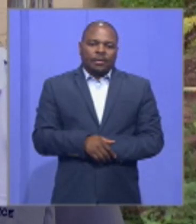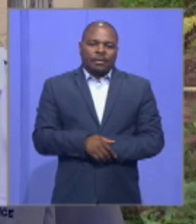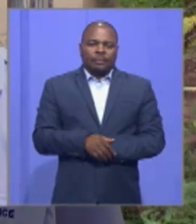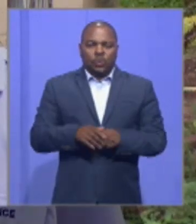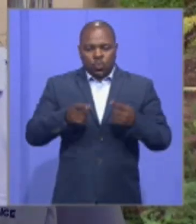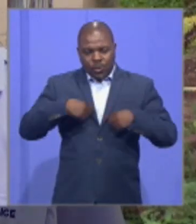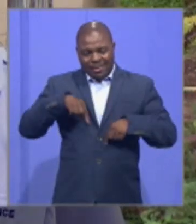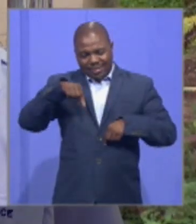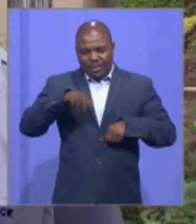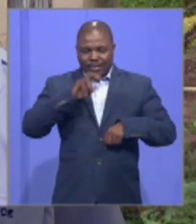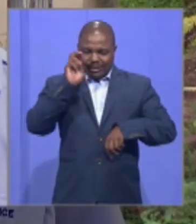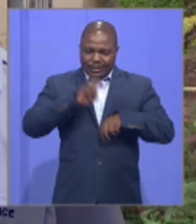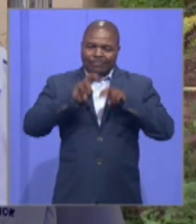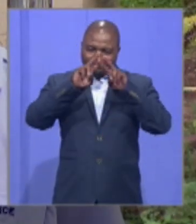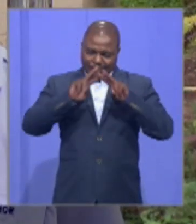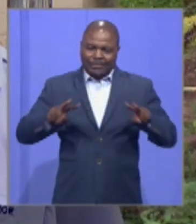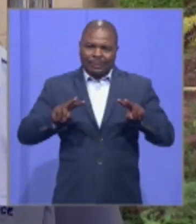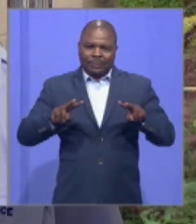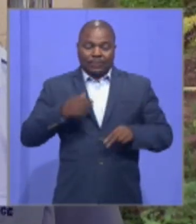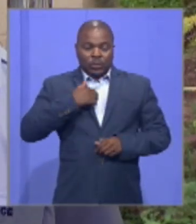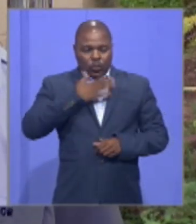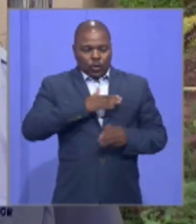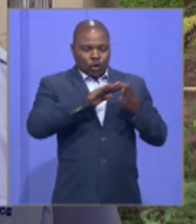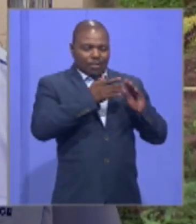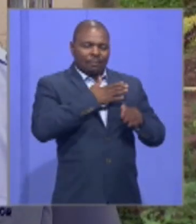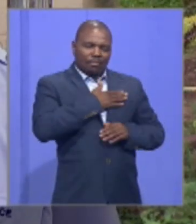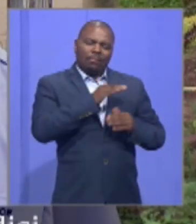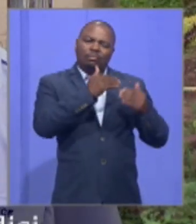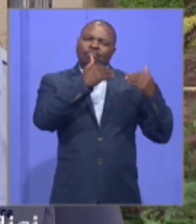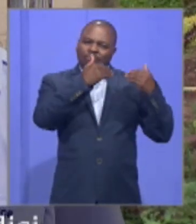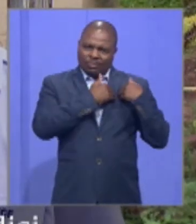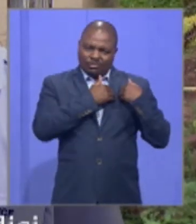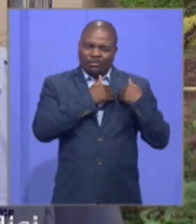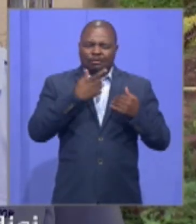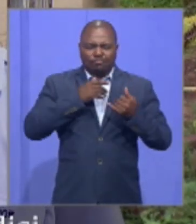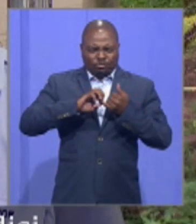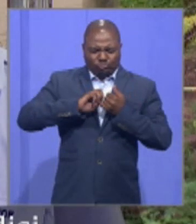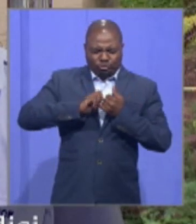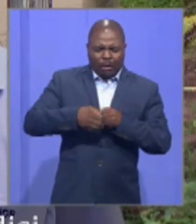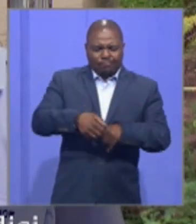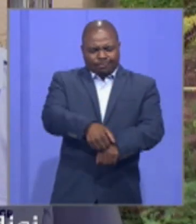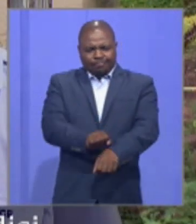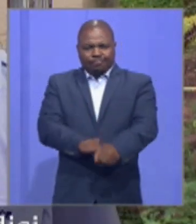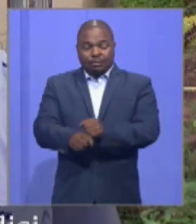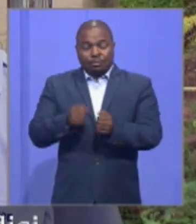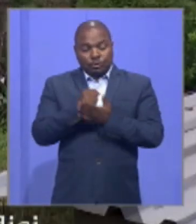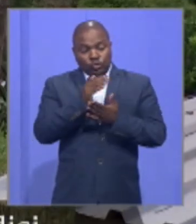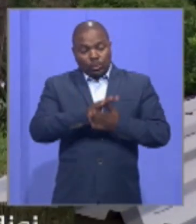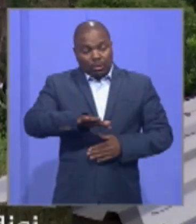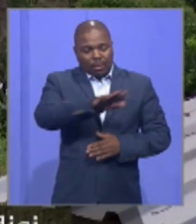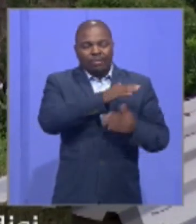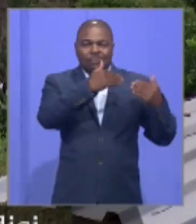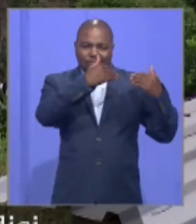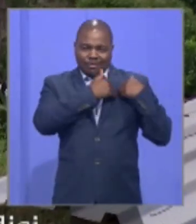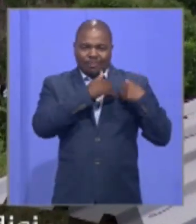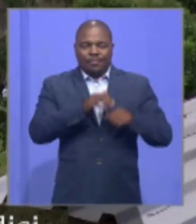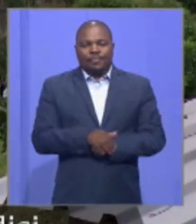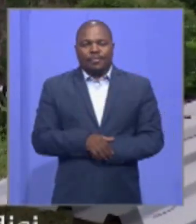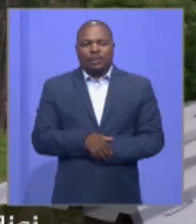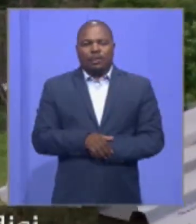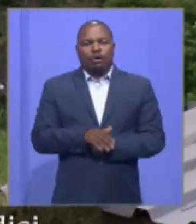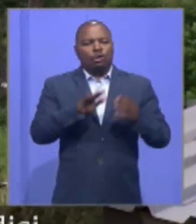peace. We want the community to feel safe. And we'll do everything in our power to ensure that the area is safe. Baeteledipele